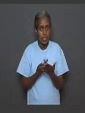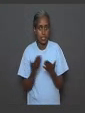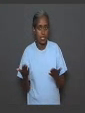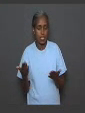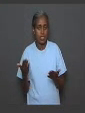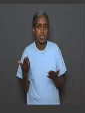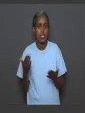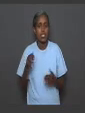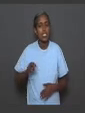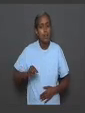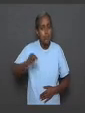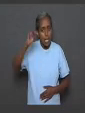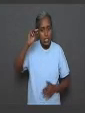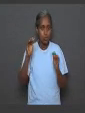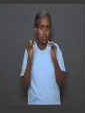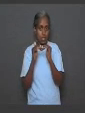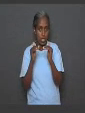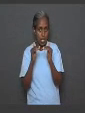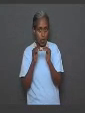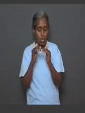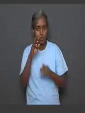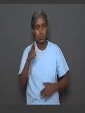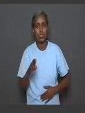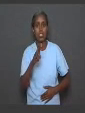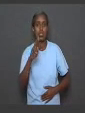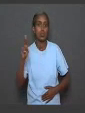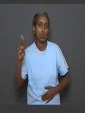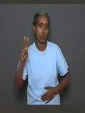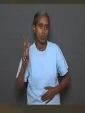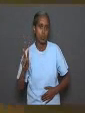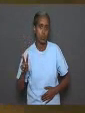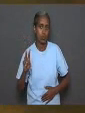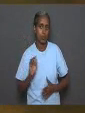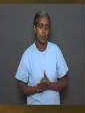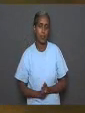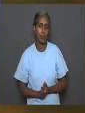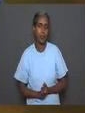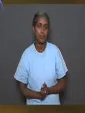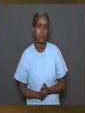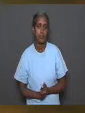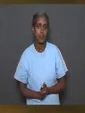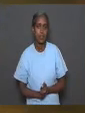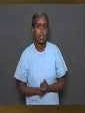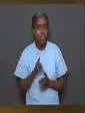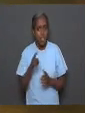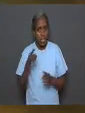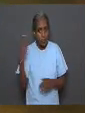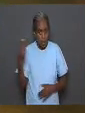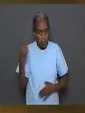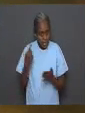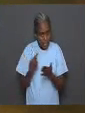the magnitude is equal to the square root of 2. Can you apply